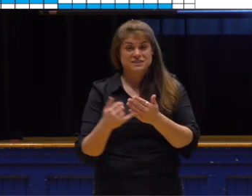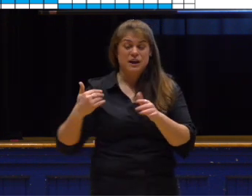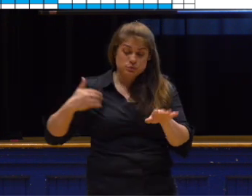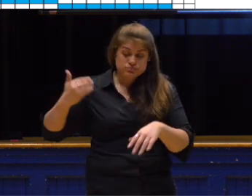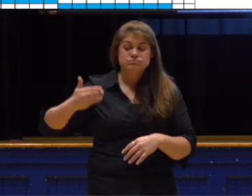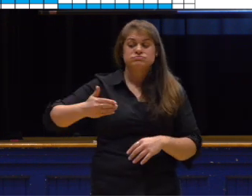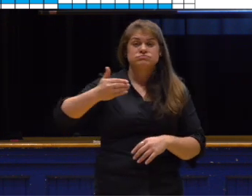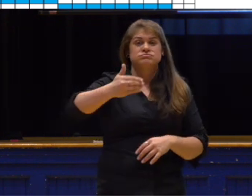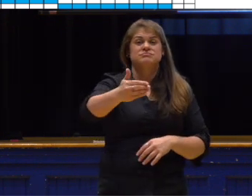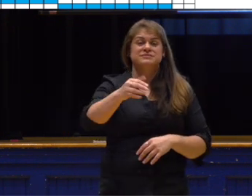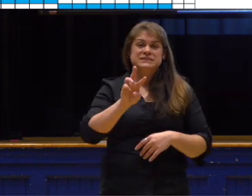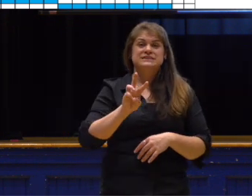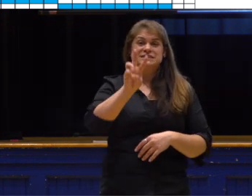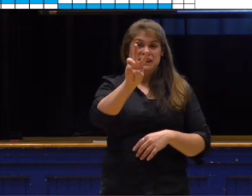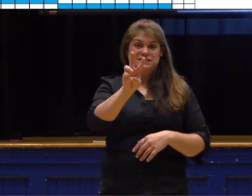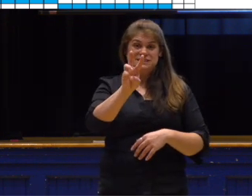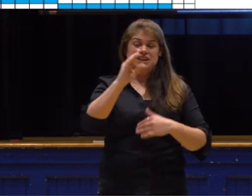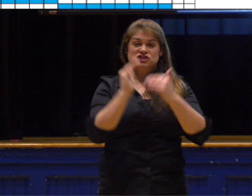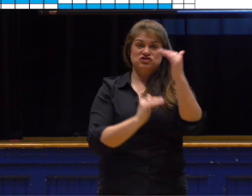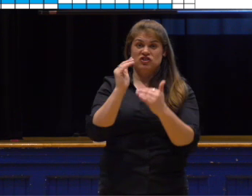next 6 construction seasons.